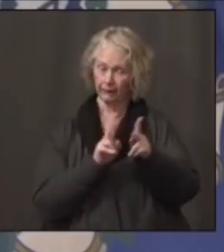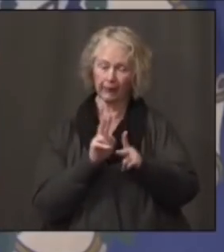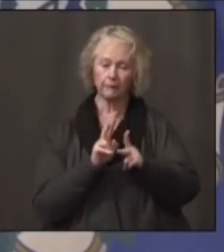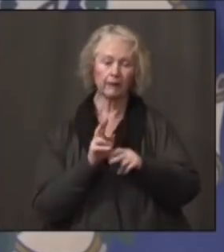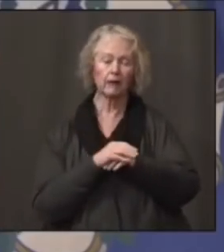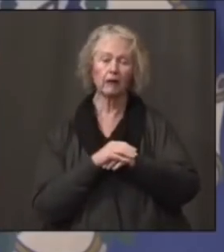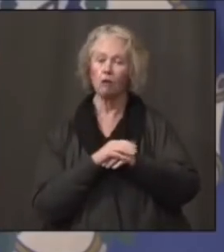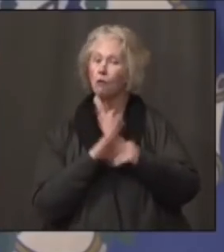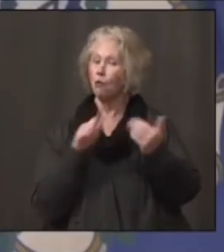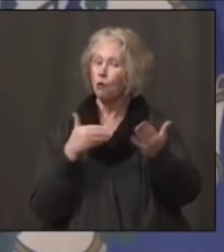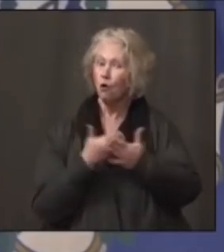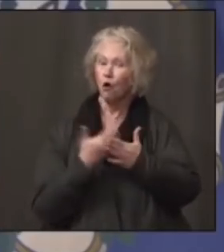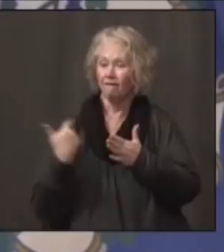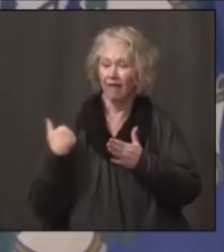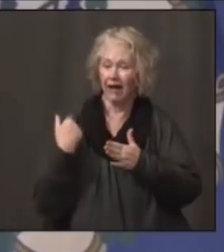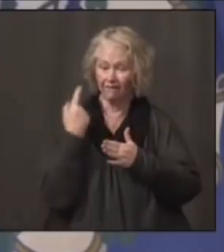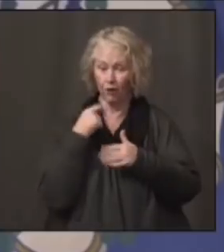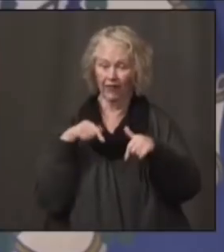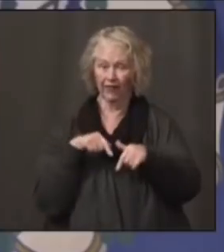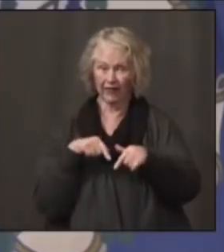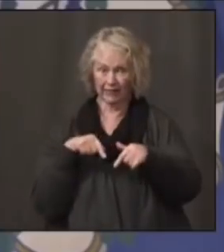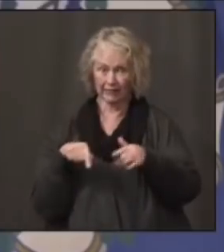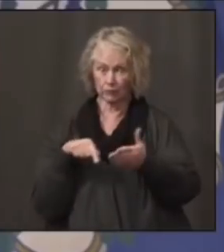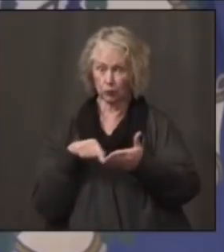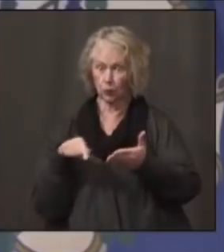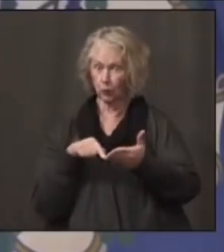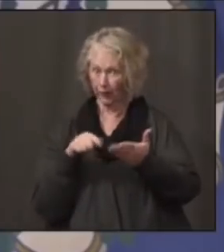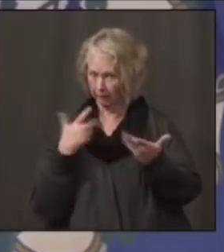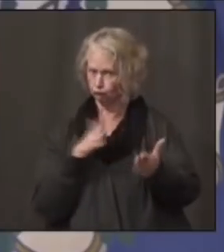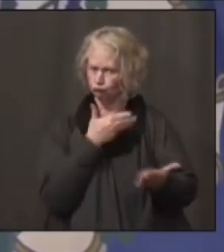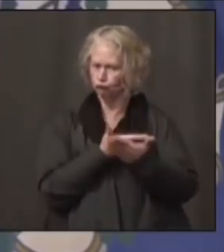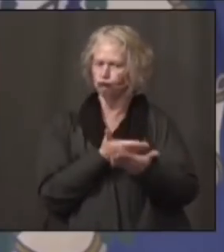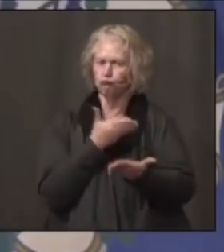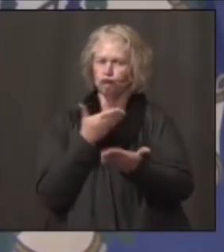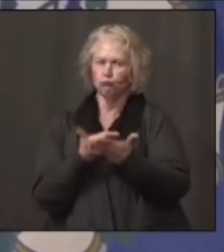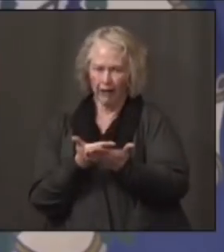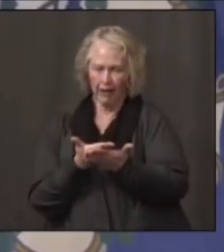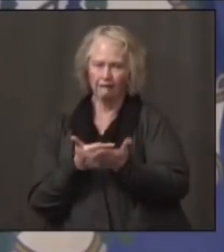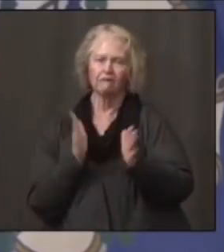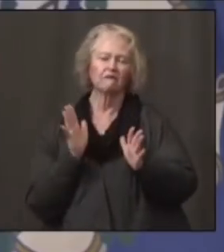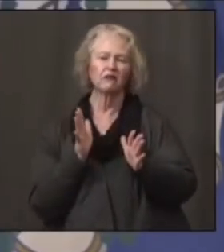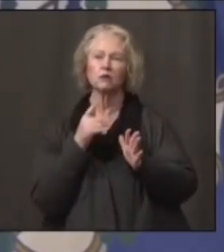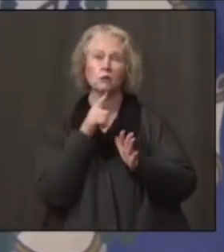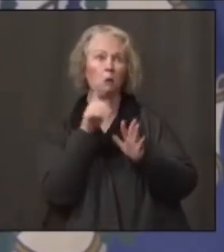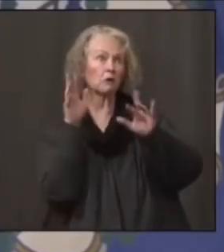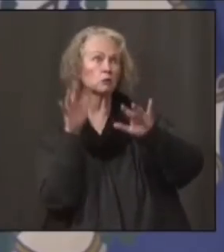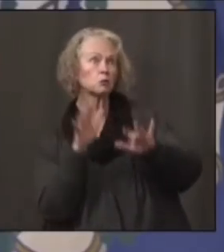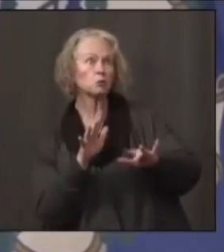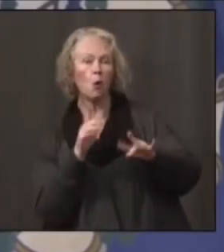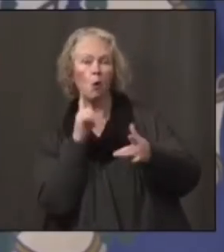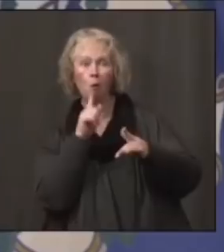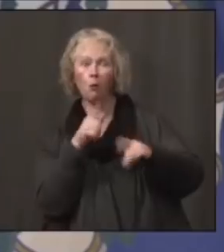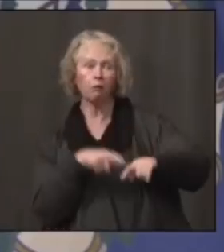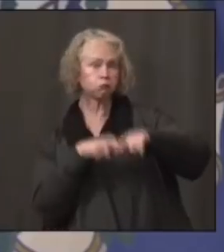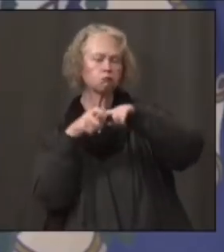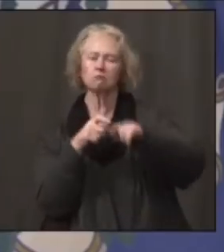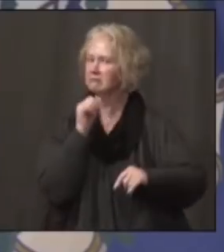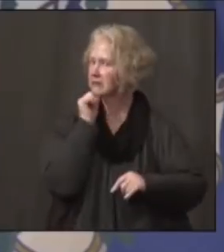All the vaccines for this week have been delivered, so they won't be upset by the snowstorm